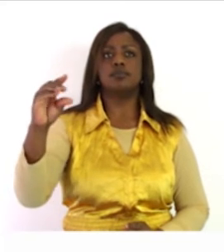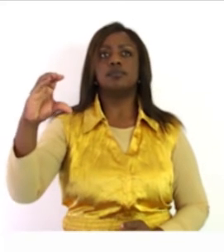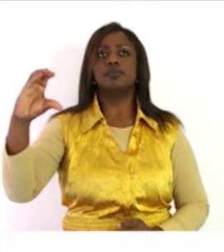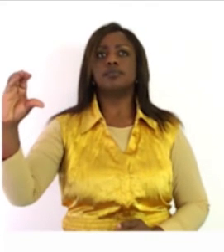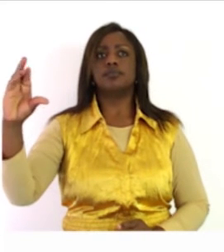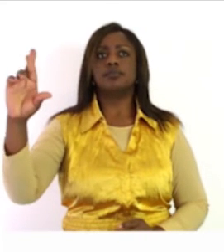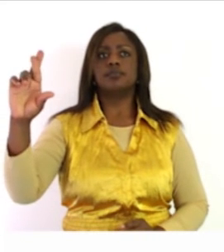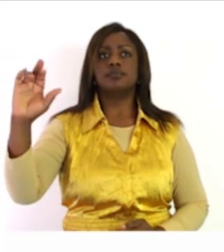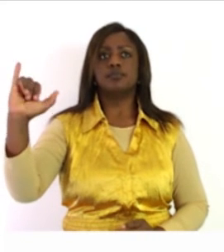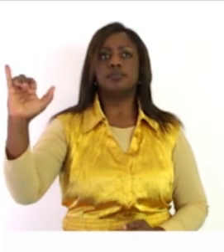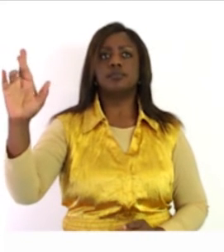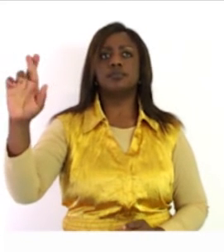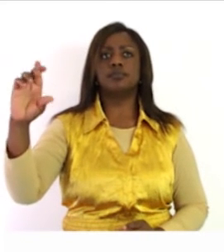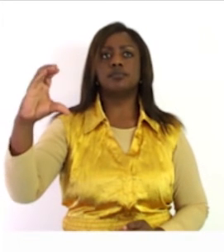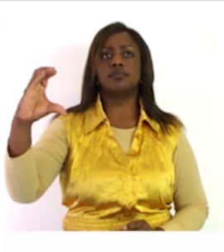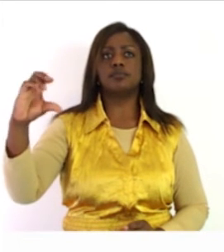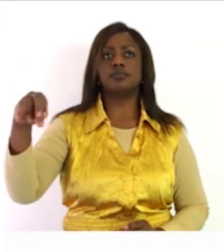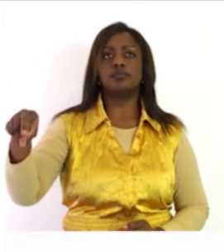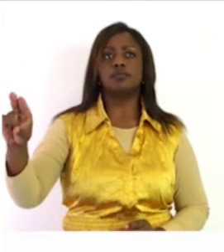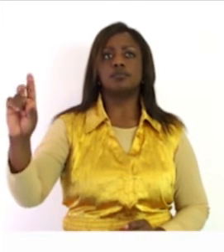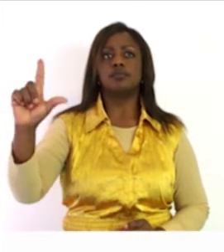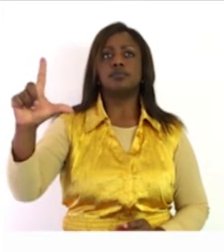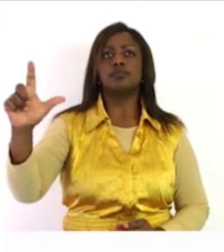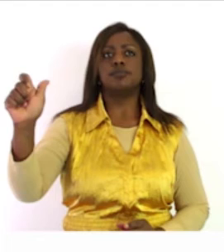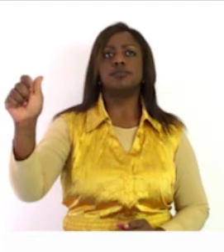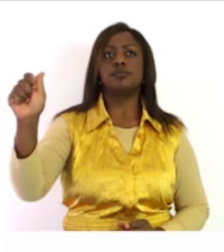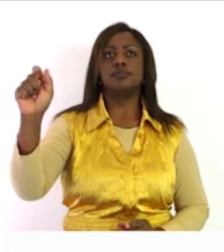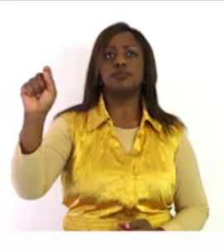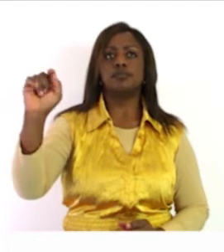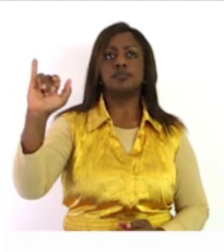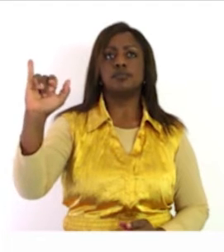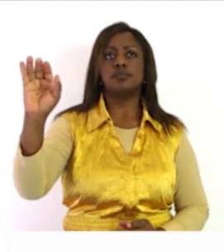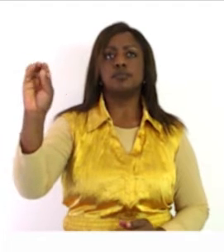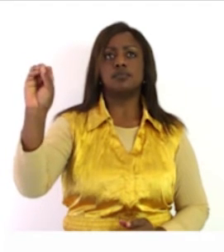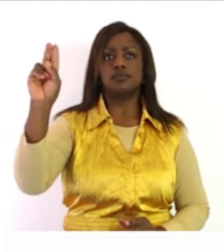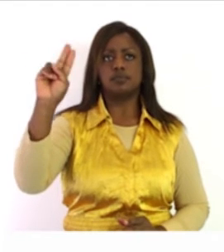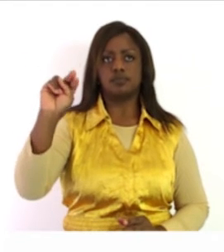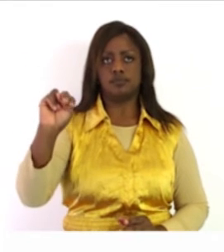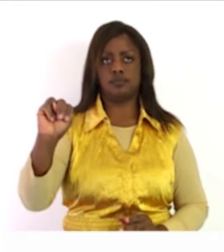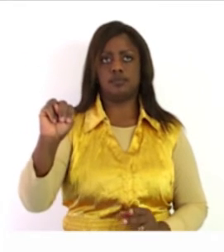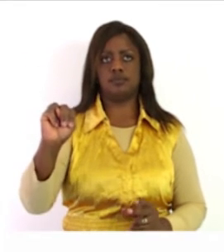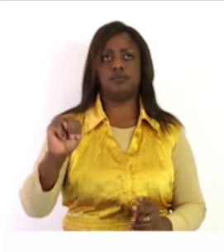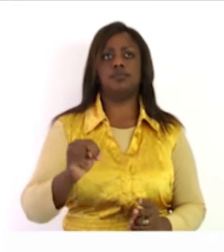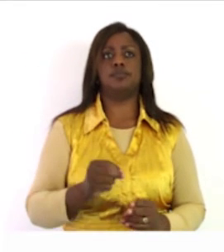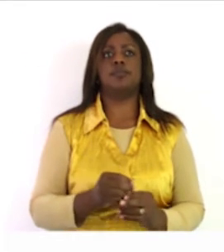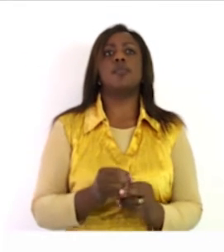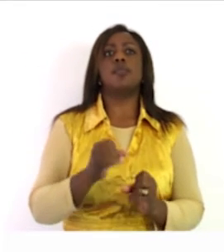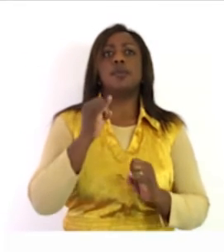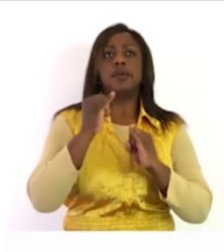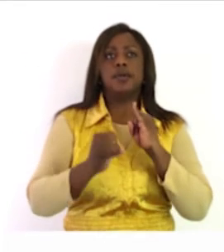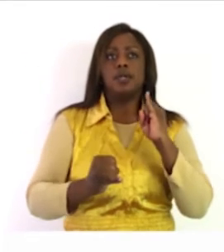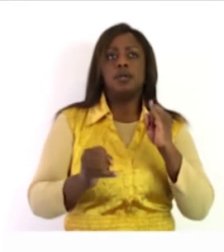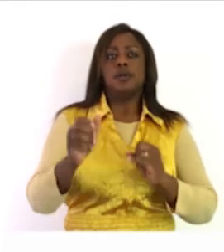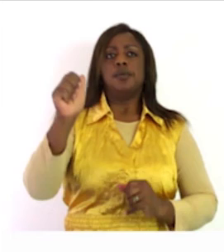body. Blood circulation is a circulation of blood that refers to the